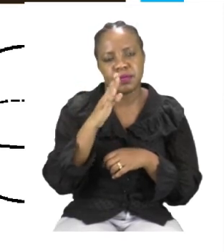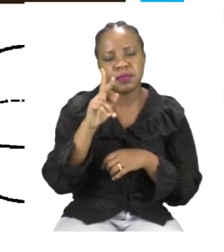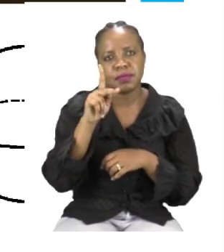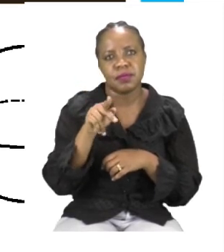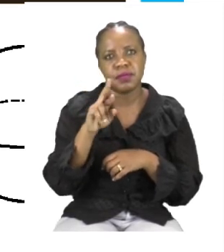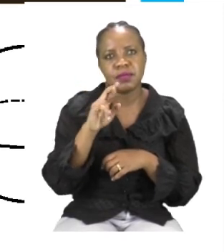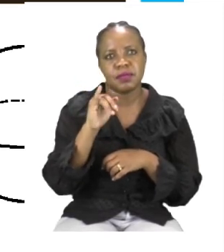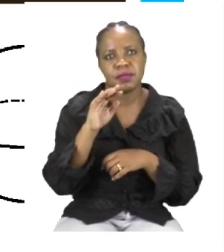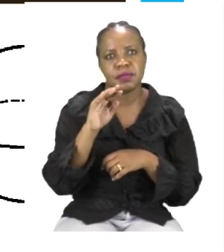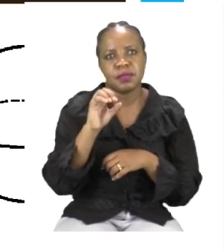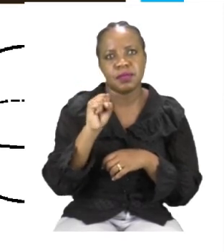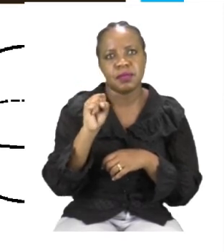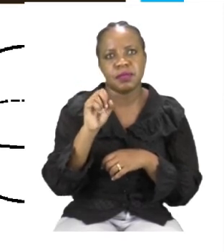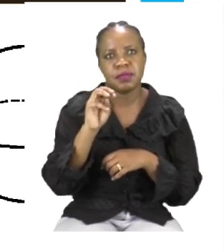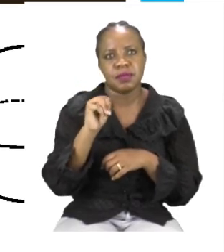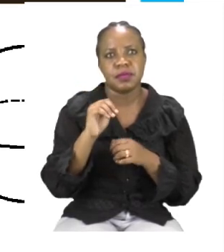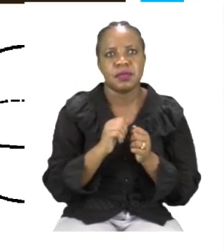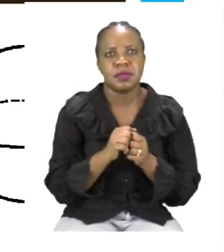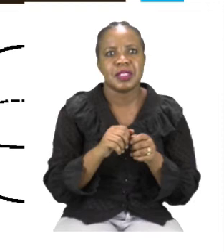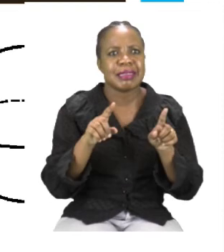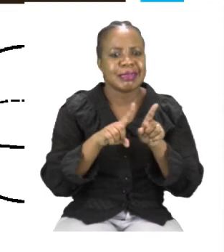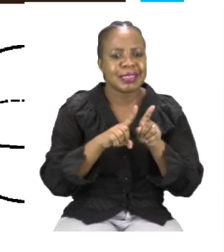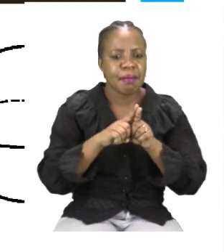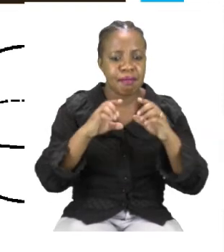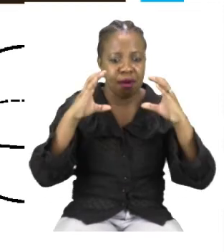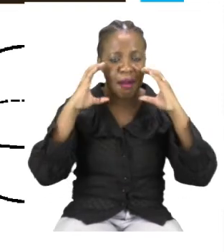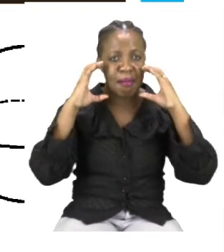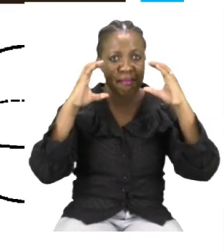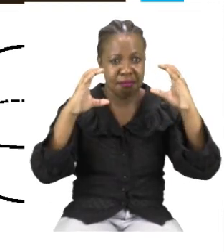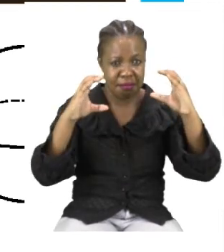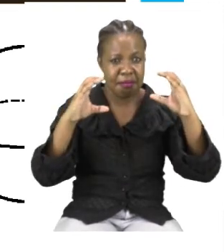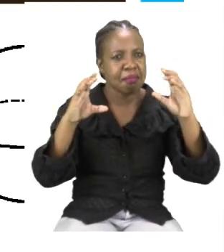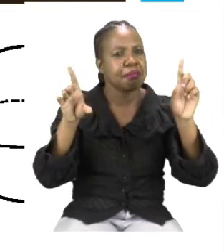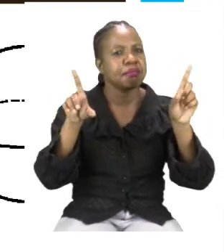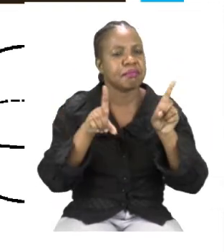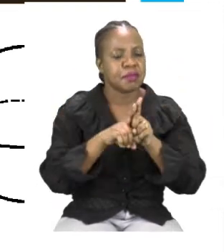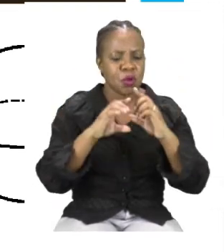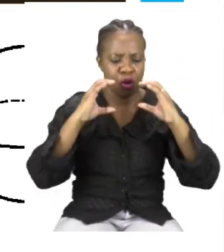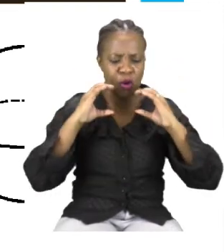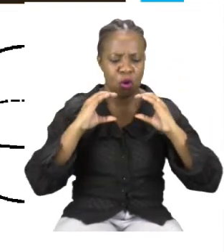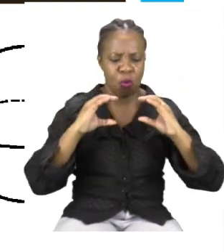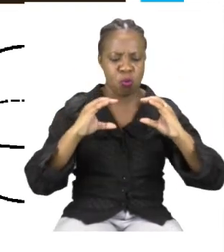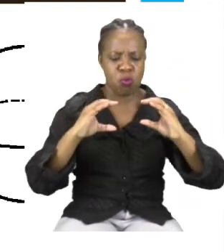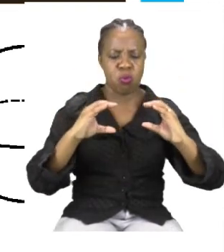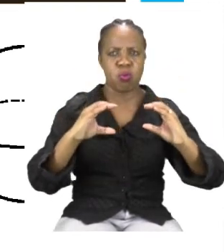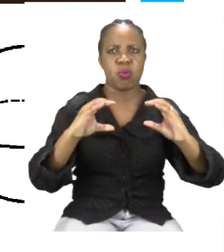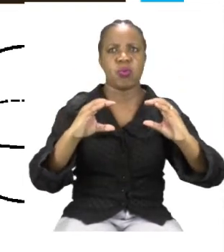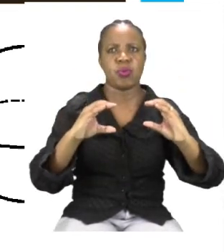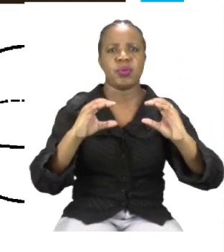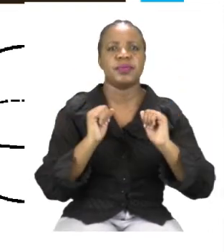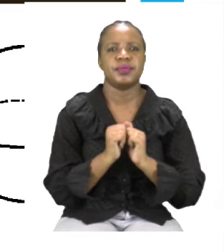a bus. Can you see the bus? Yes, a big bus can be in the shape of